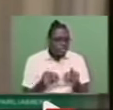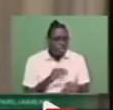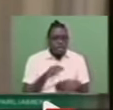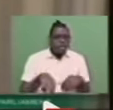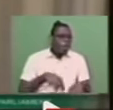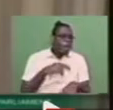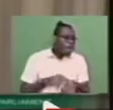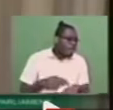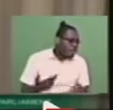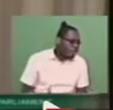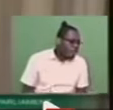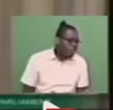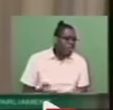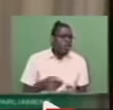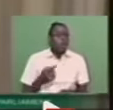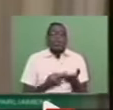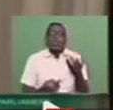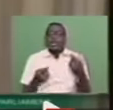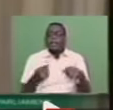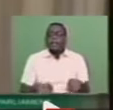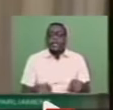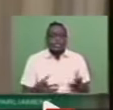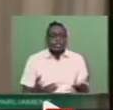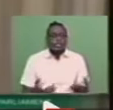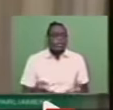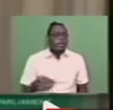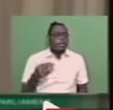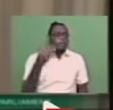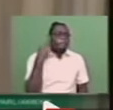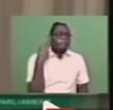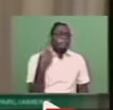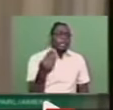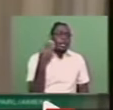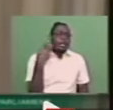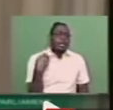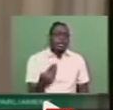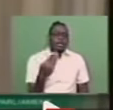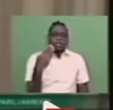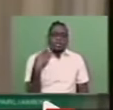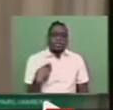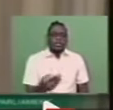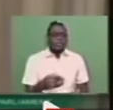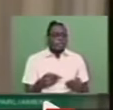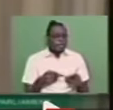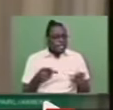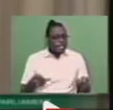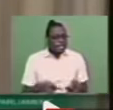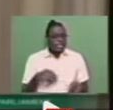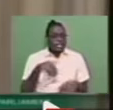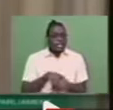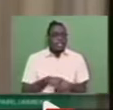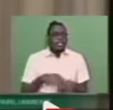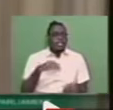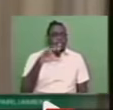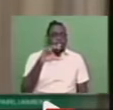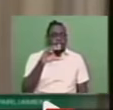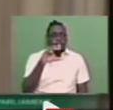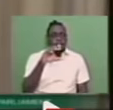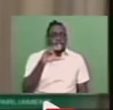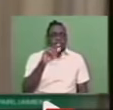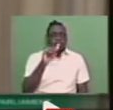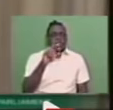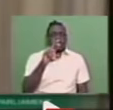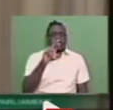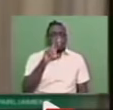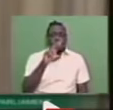to the billion-dollar gantry at Carney that now sits like a white elephant? It has never been operationalized. I am told